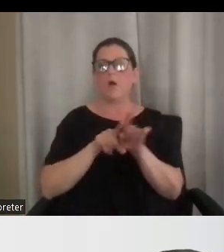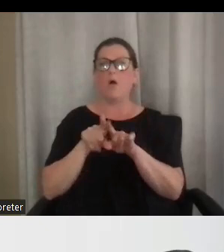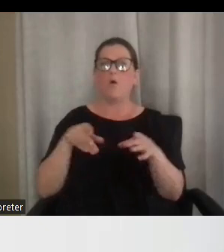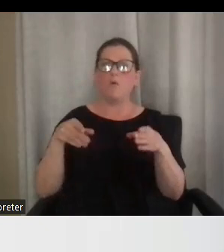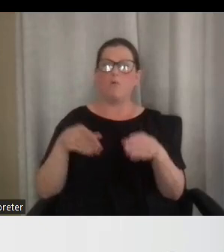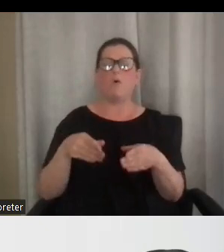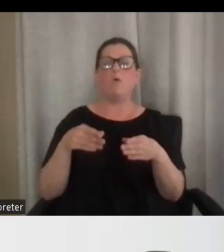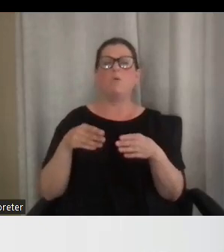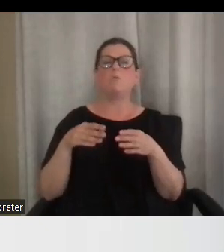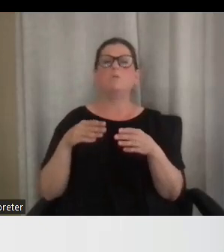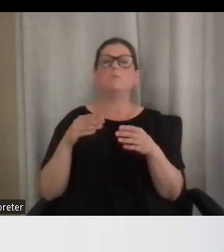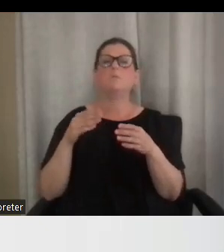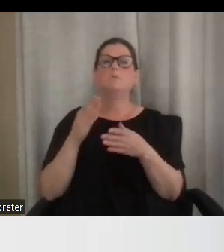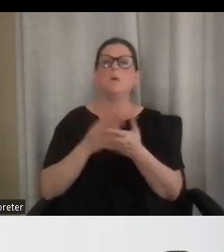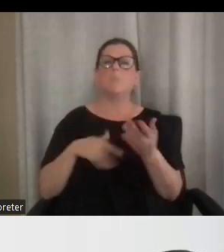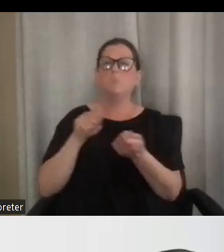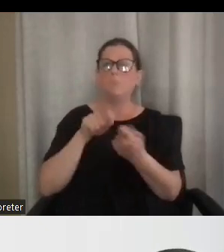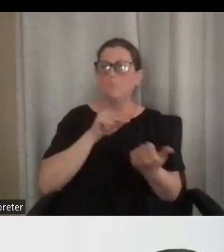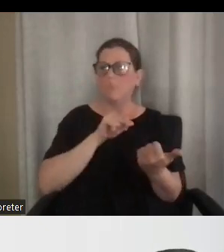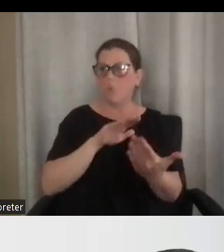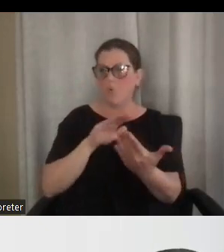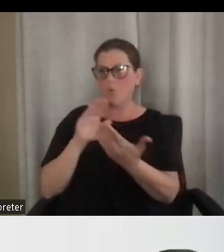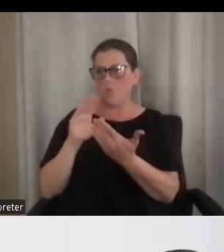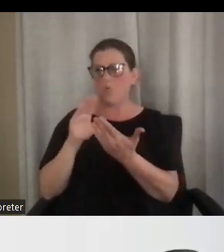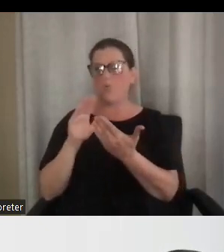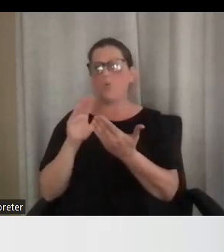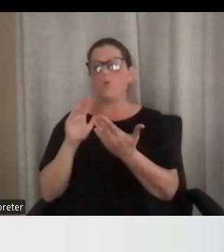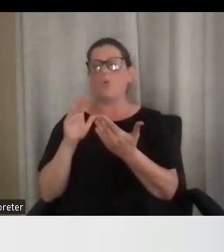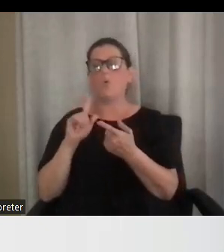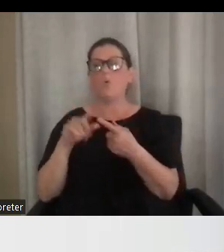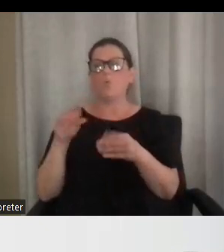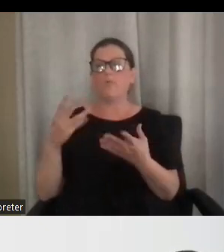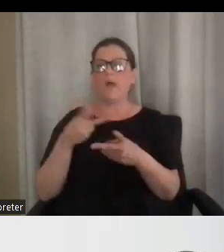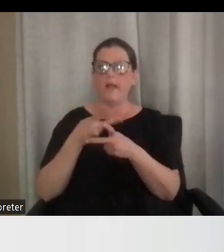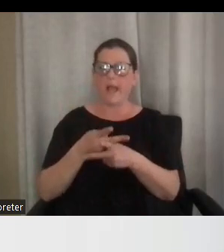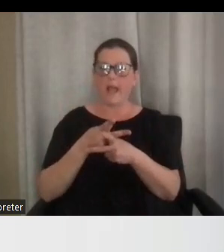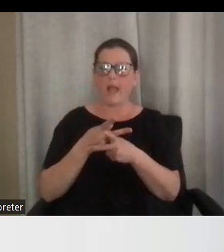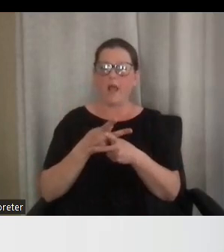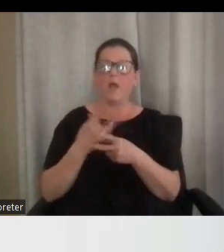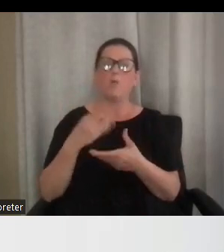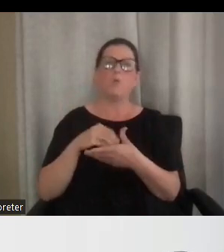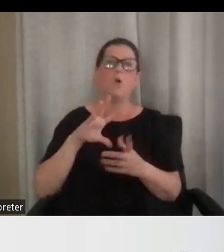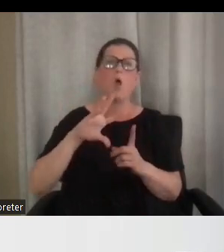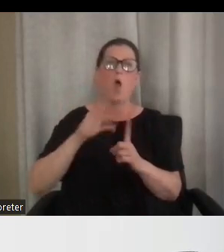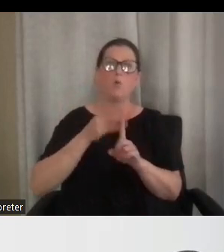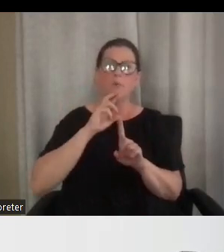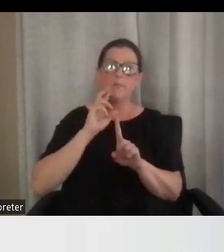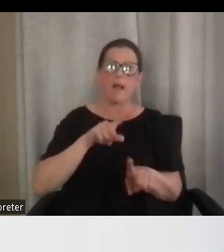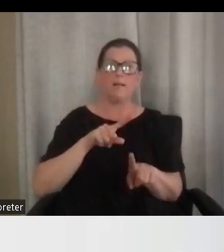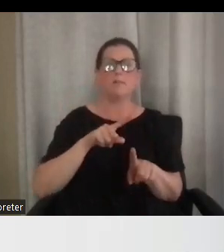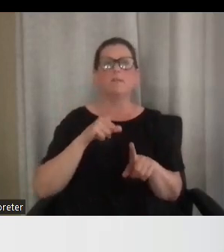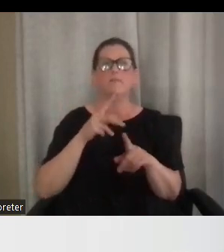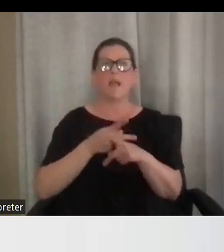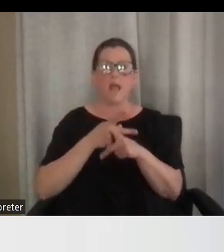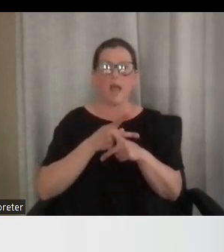more specific approaches to providing care, including culturally responsive care, trauma-informed